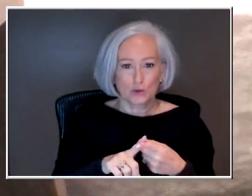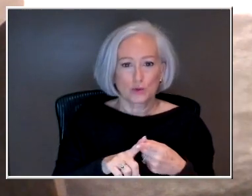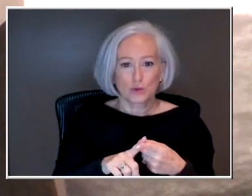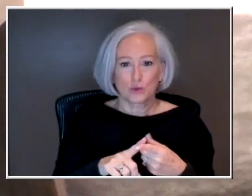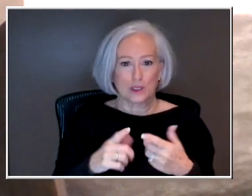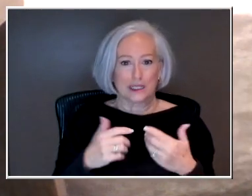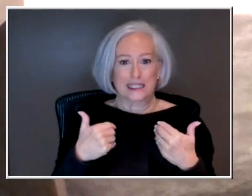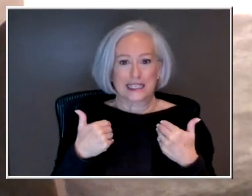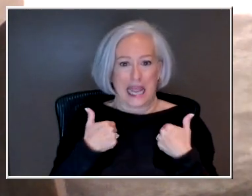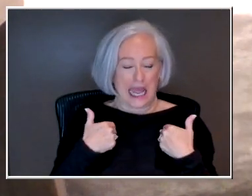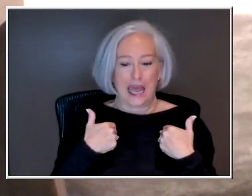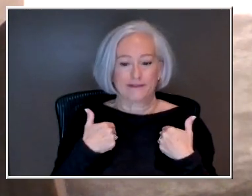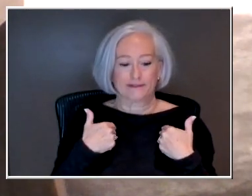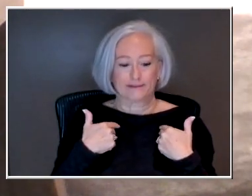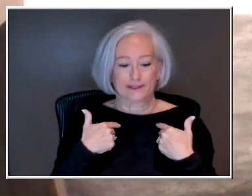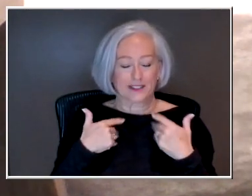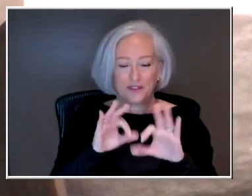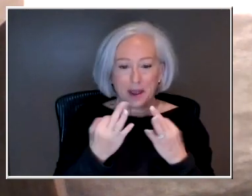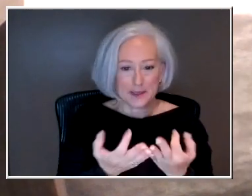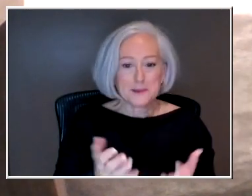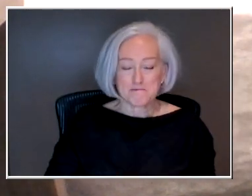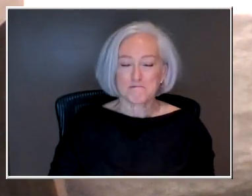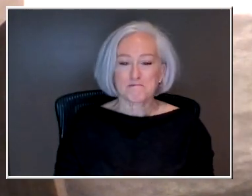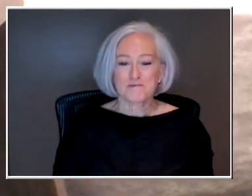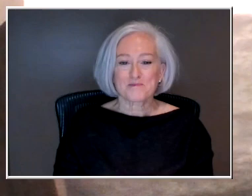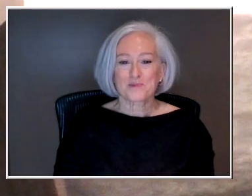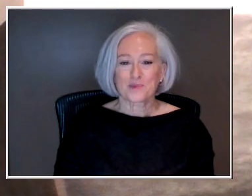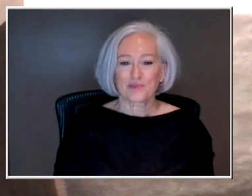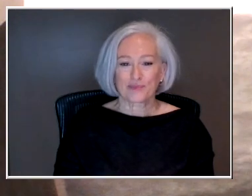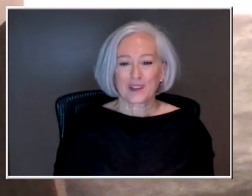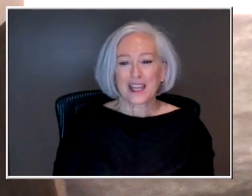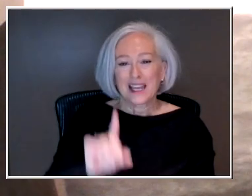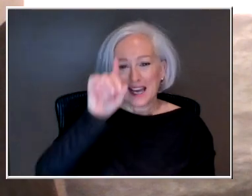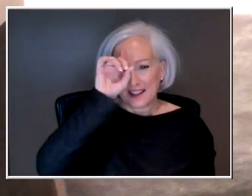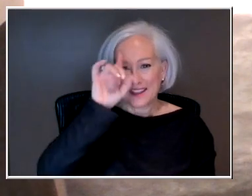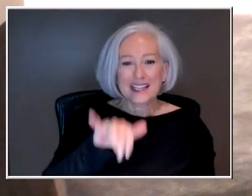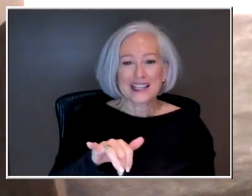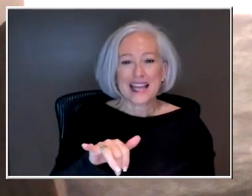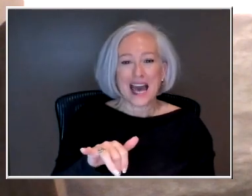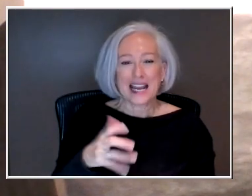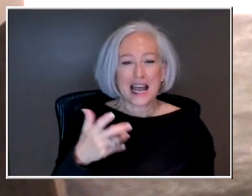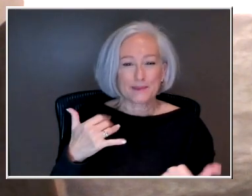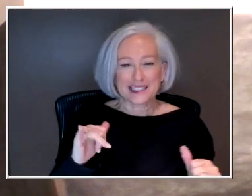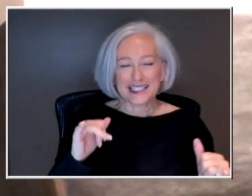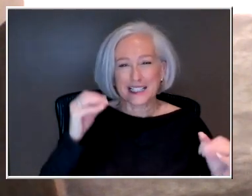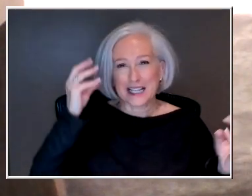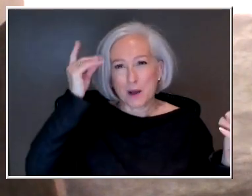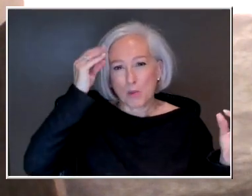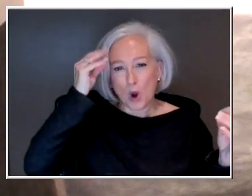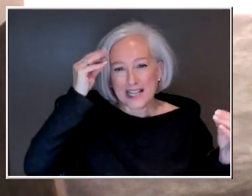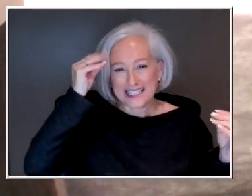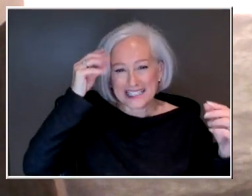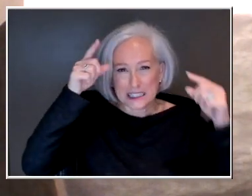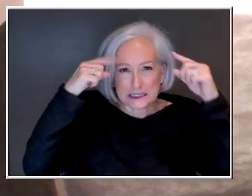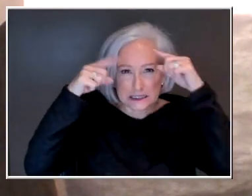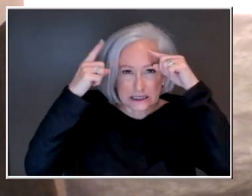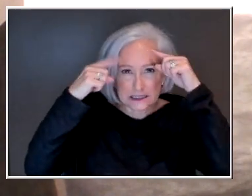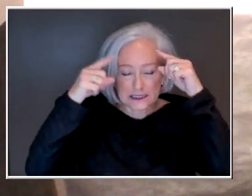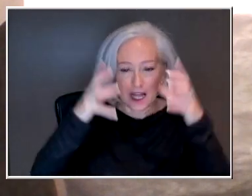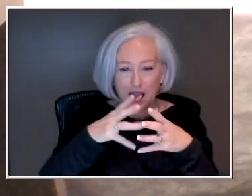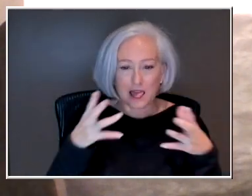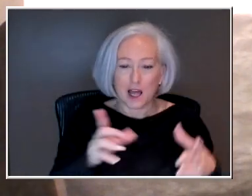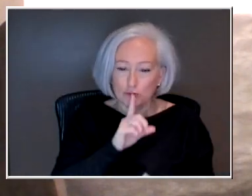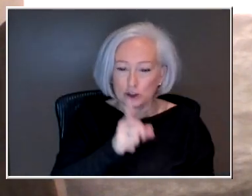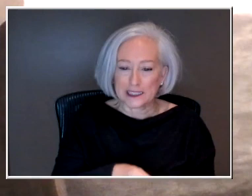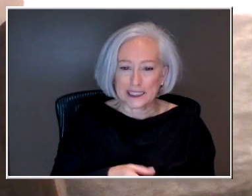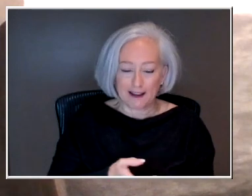have this family. So I think I'm probably still processing a lot of it, to be honest, but I think